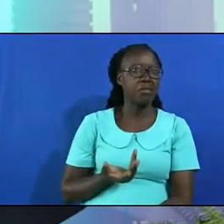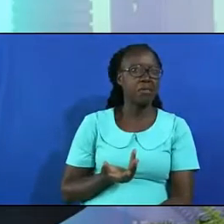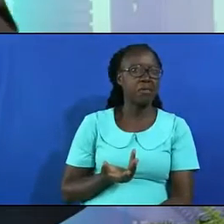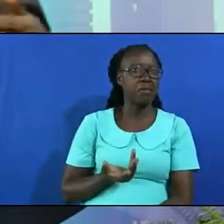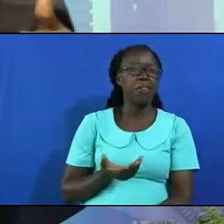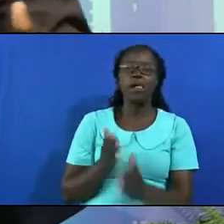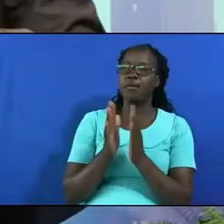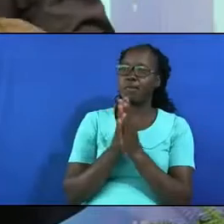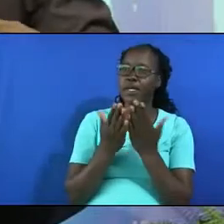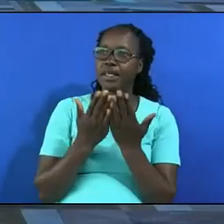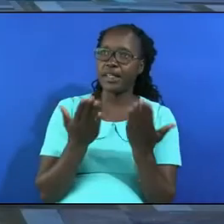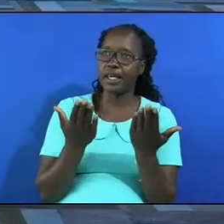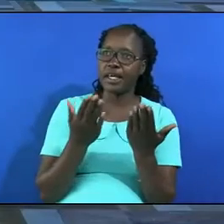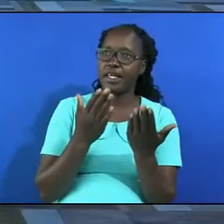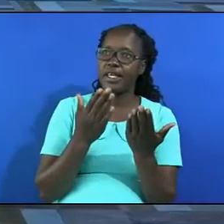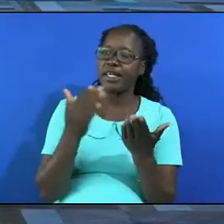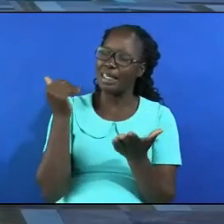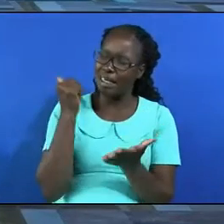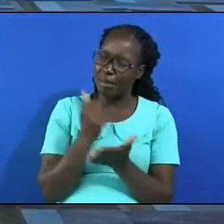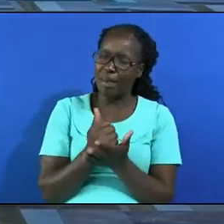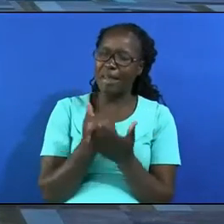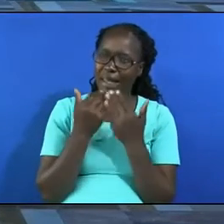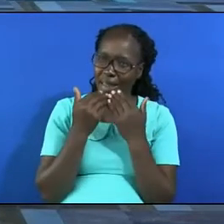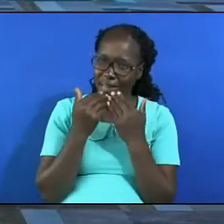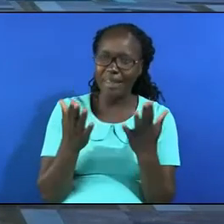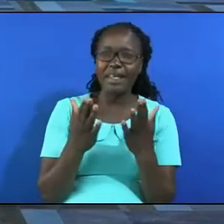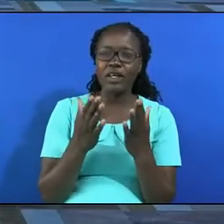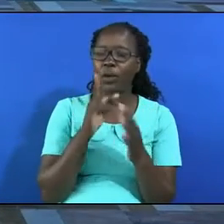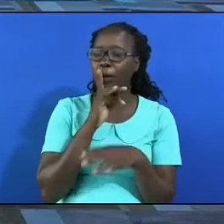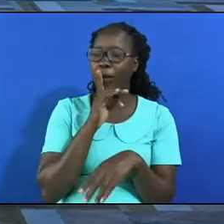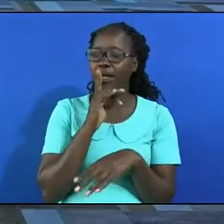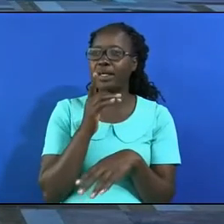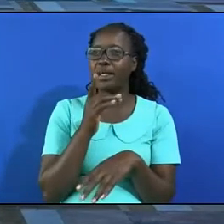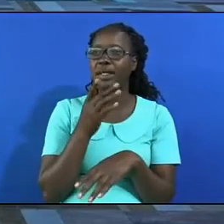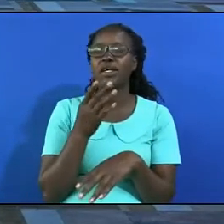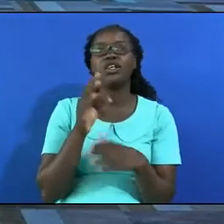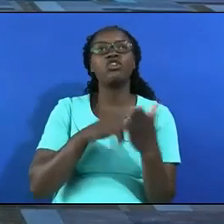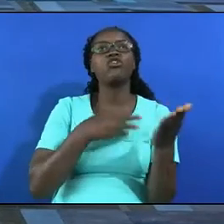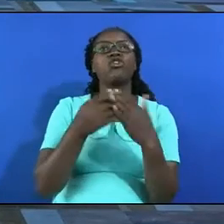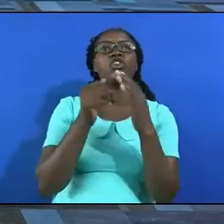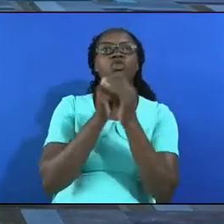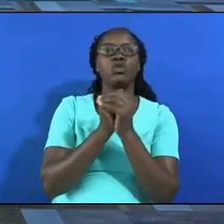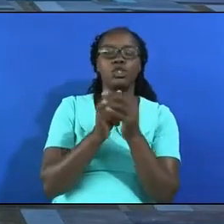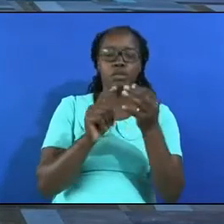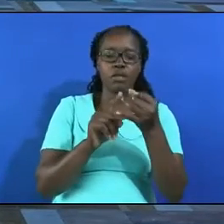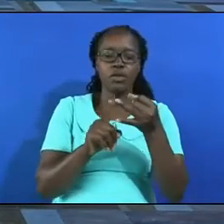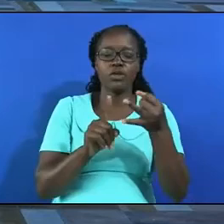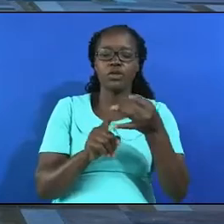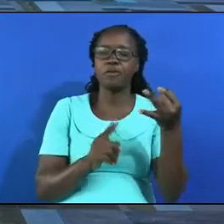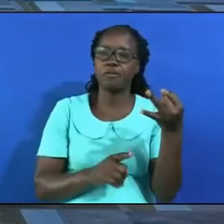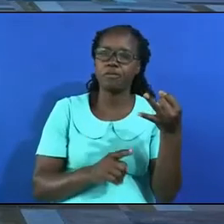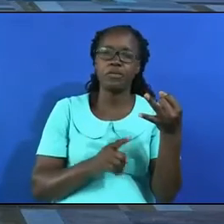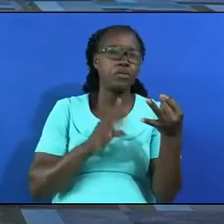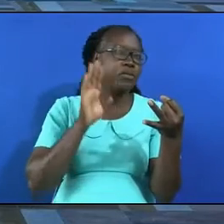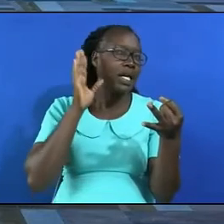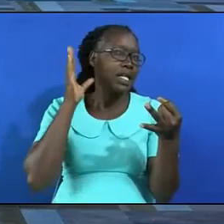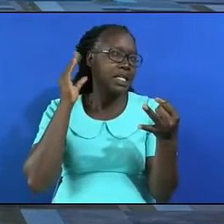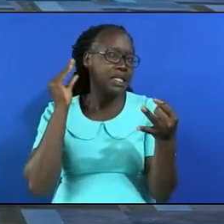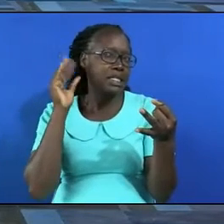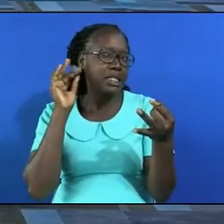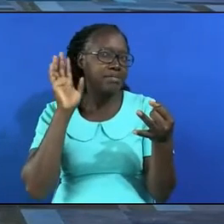Prayers are being made and you don't say anything to God, you may have failed to worship. The second one is